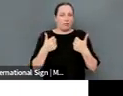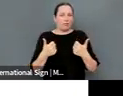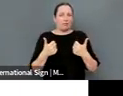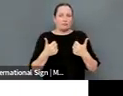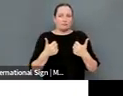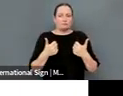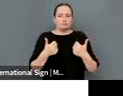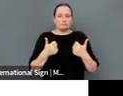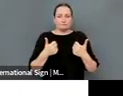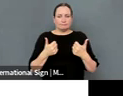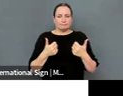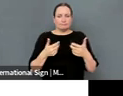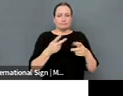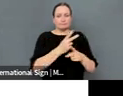around